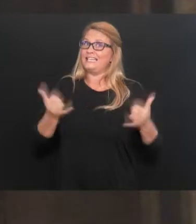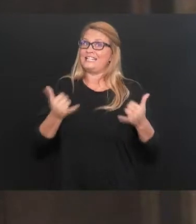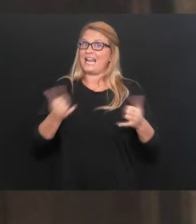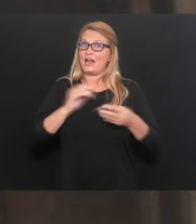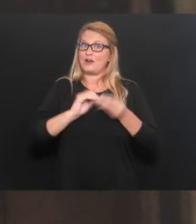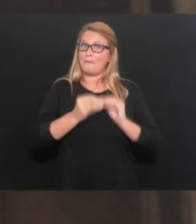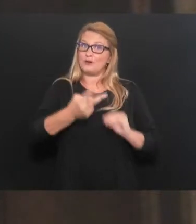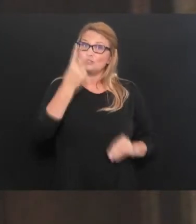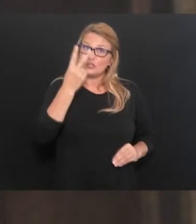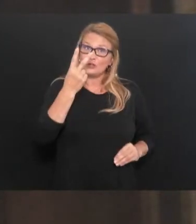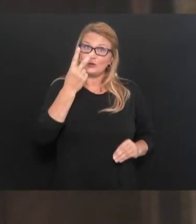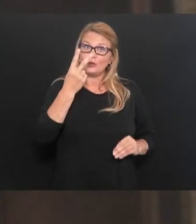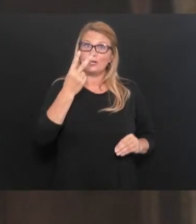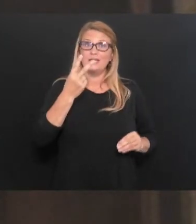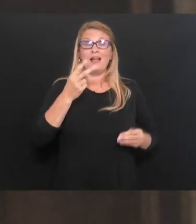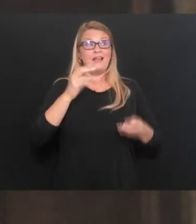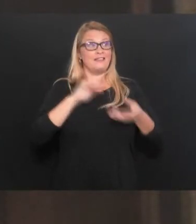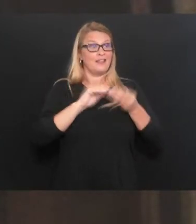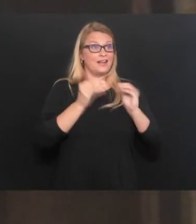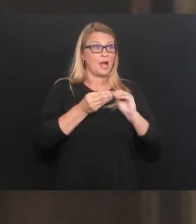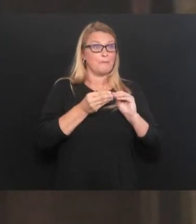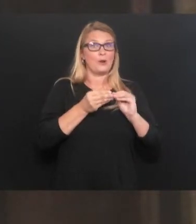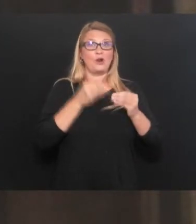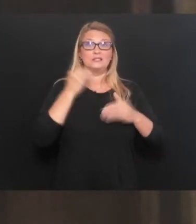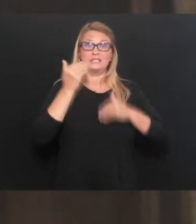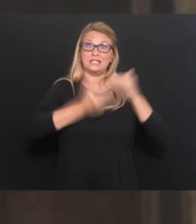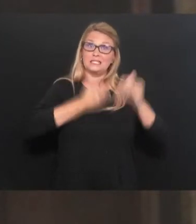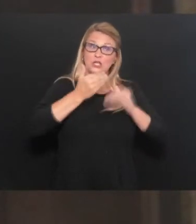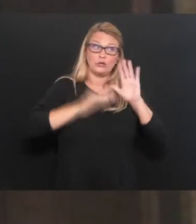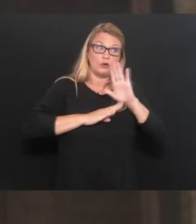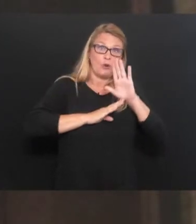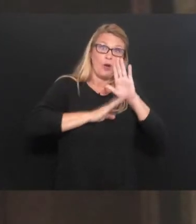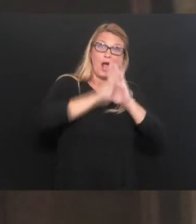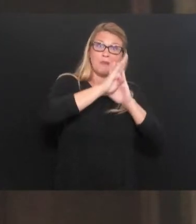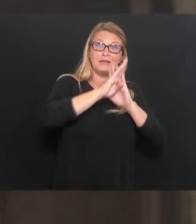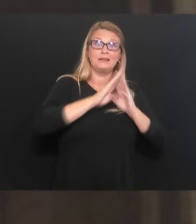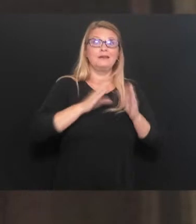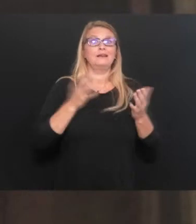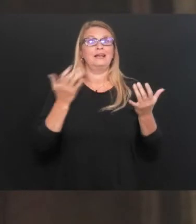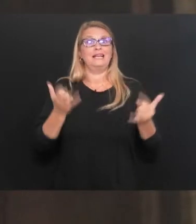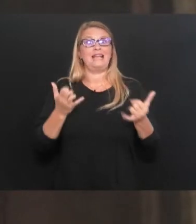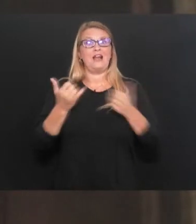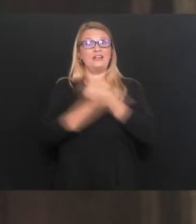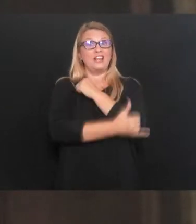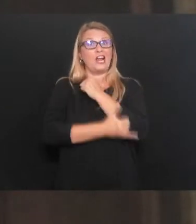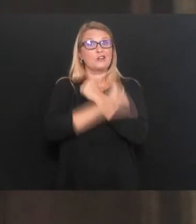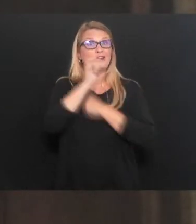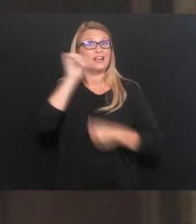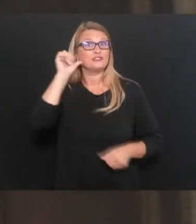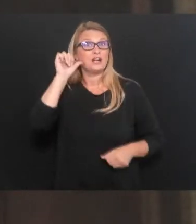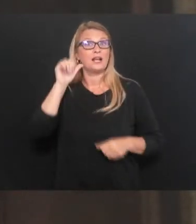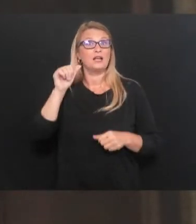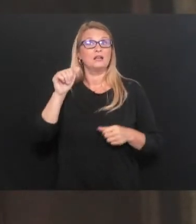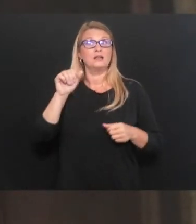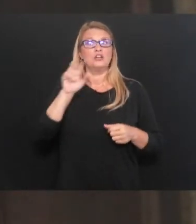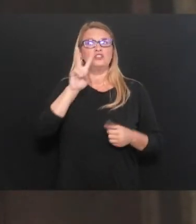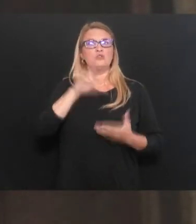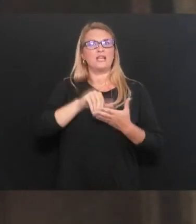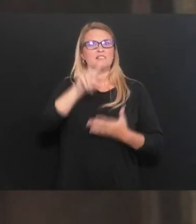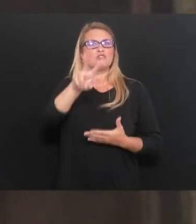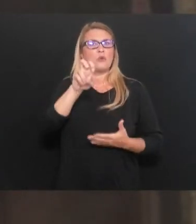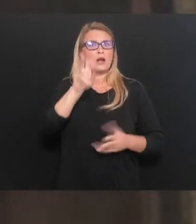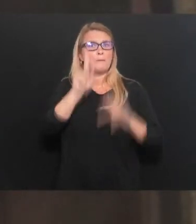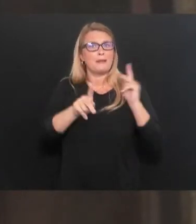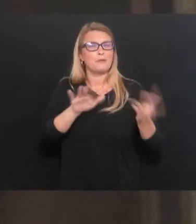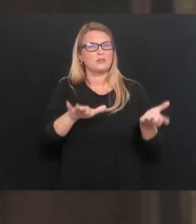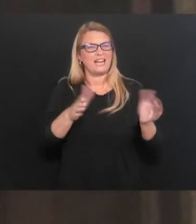the country at the rate of increase in the new cases of COVID-19. And in our country yesterday, we lost 2,200 people. We